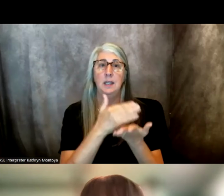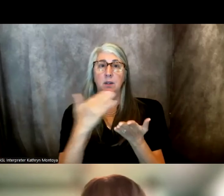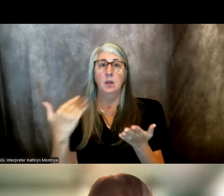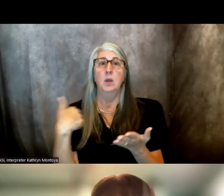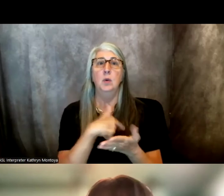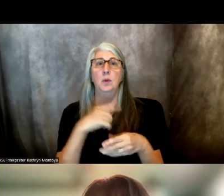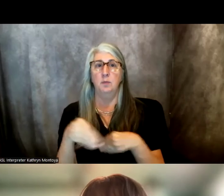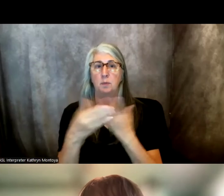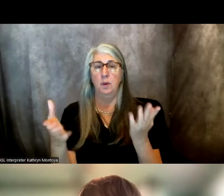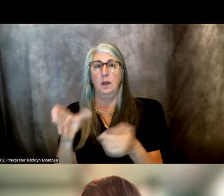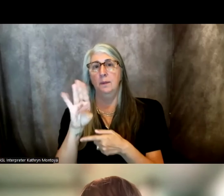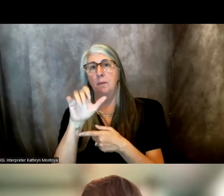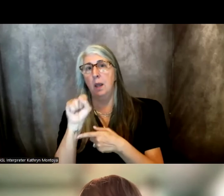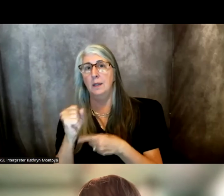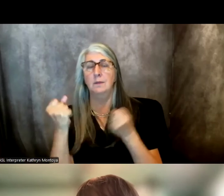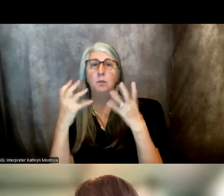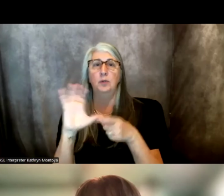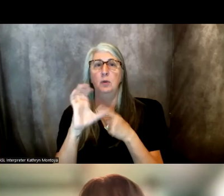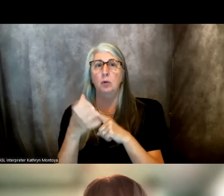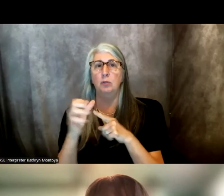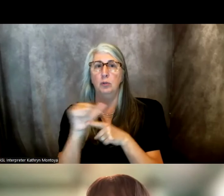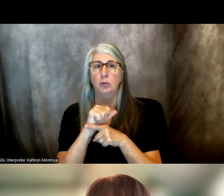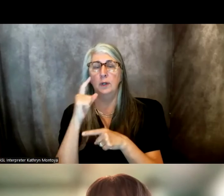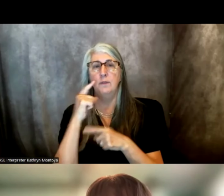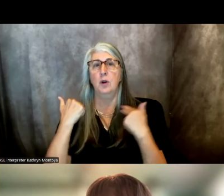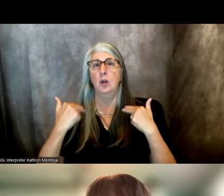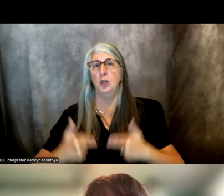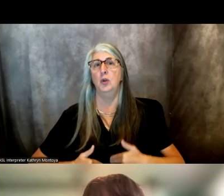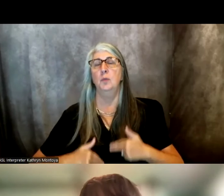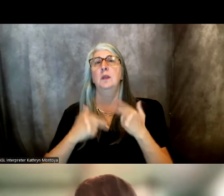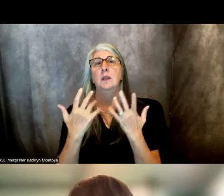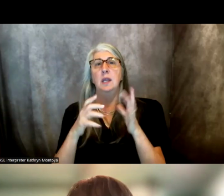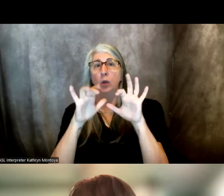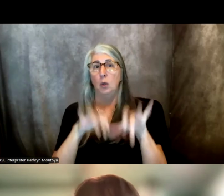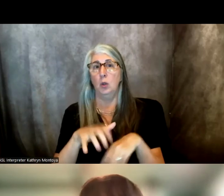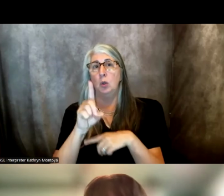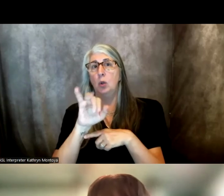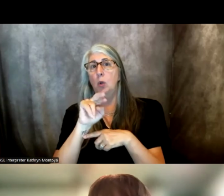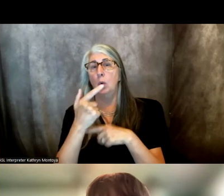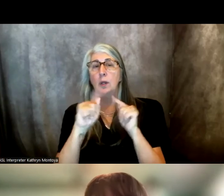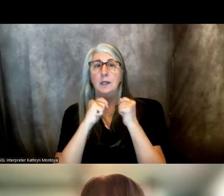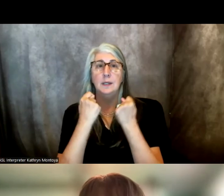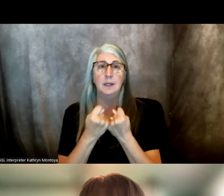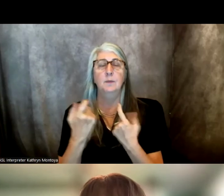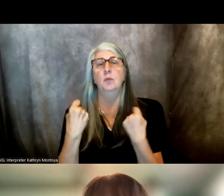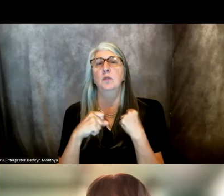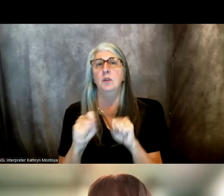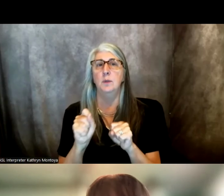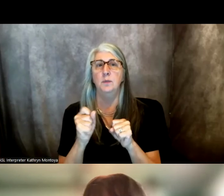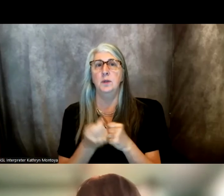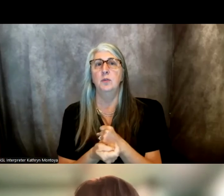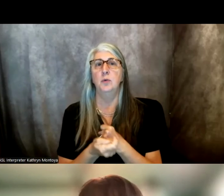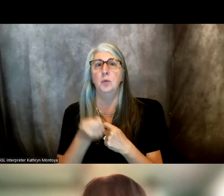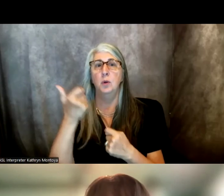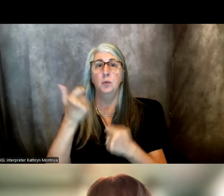provided bias and multicultural trainings to our human annotation or coding teams. We've attempted to remove some kind of features of the